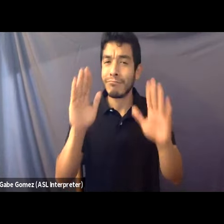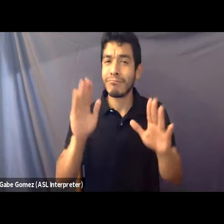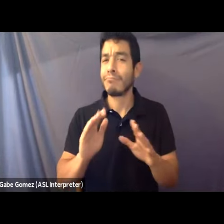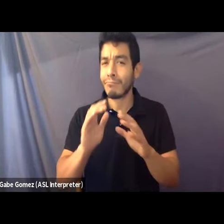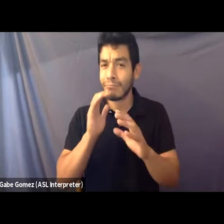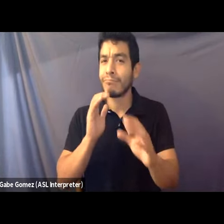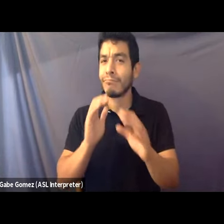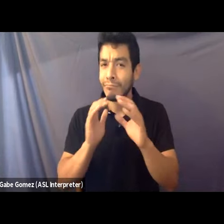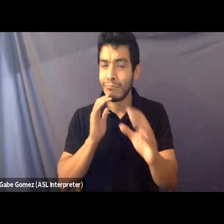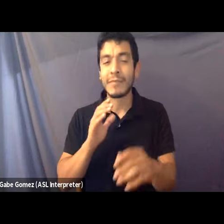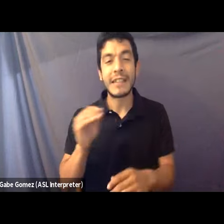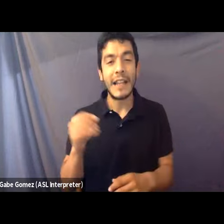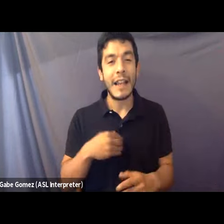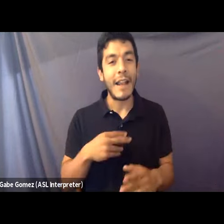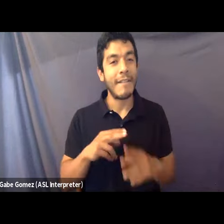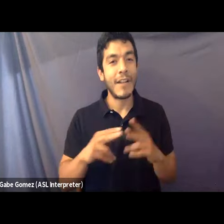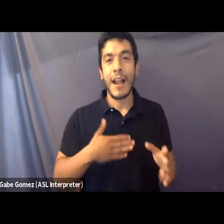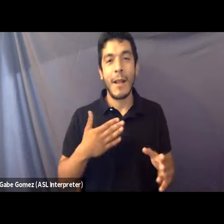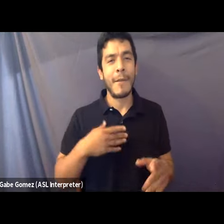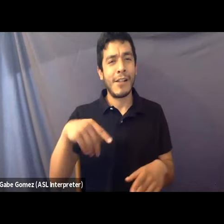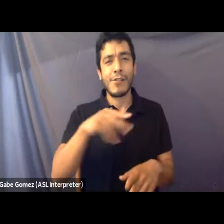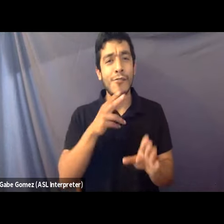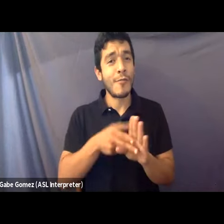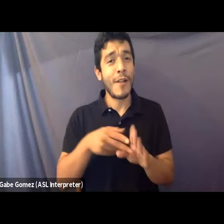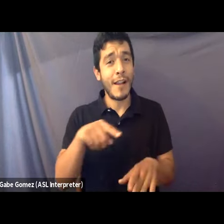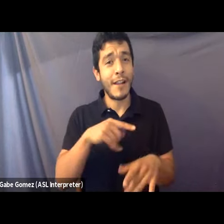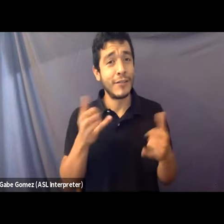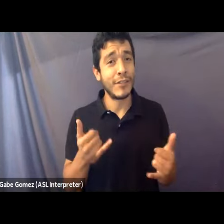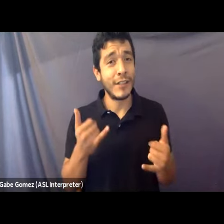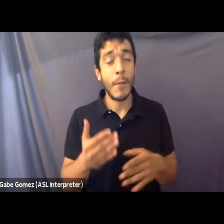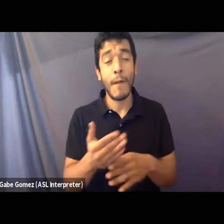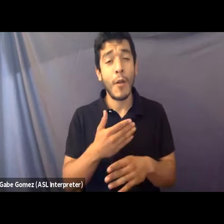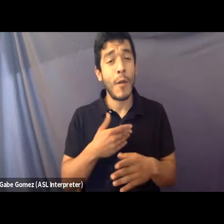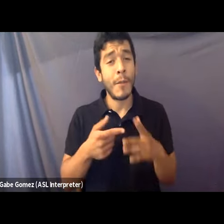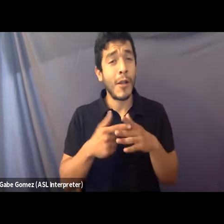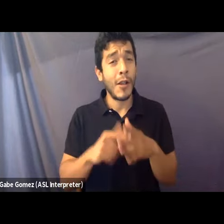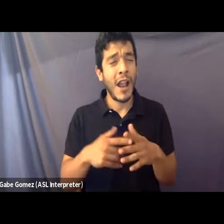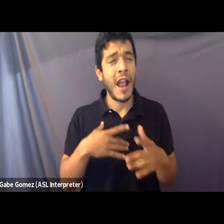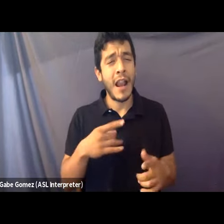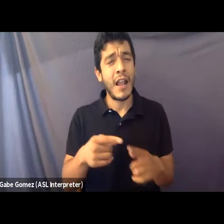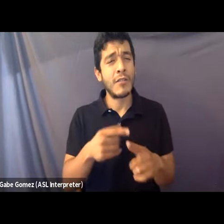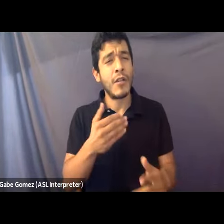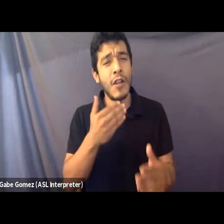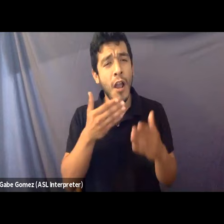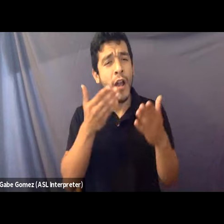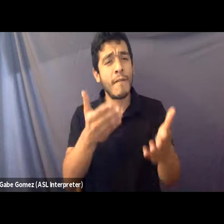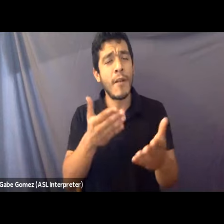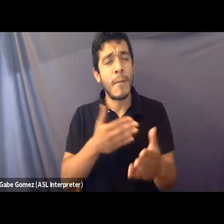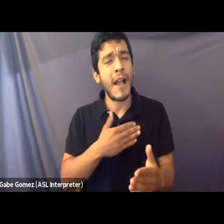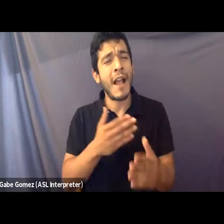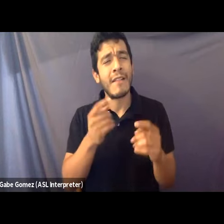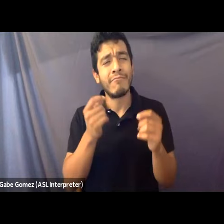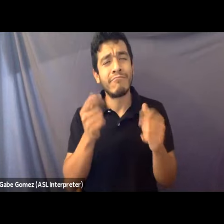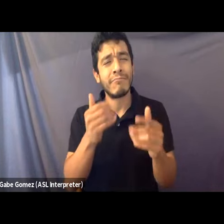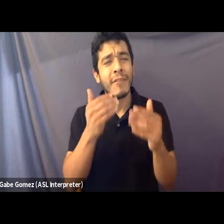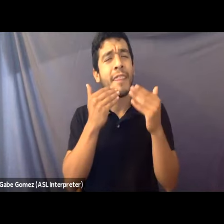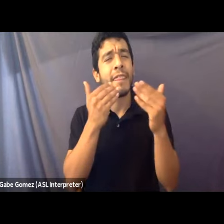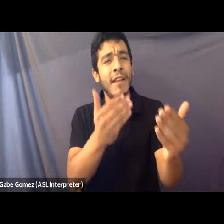I'm so glad you could be here with us. Before we begin, I would just like to offer a brief land acknowledgement.